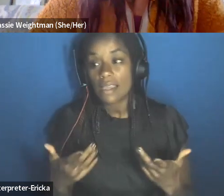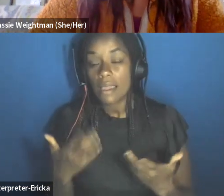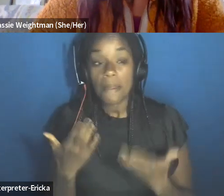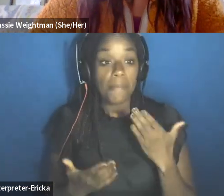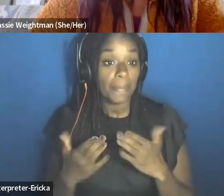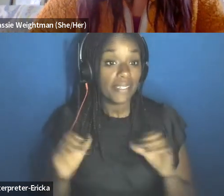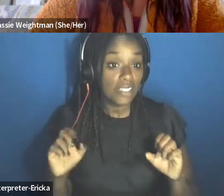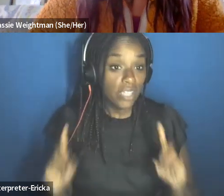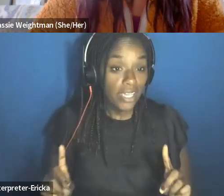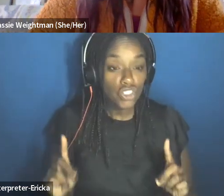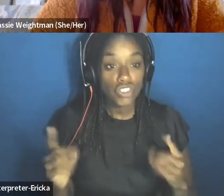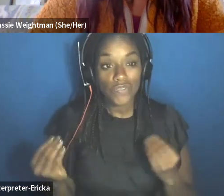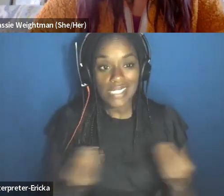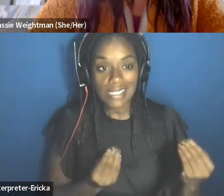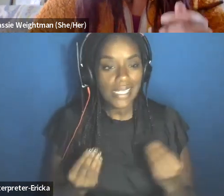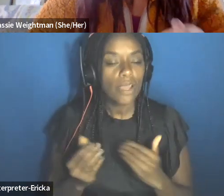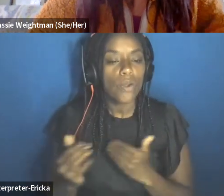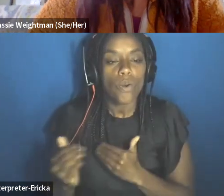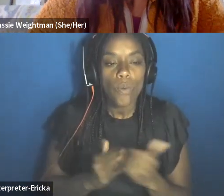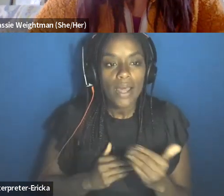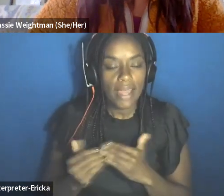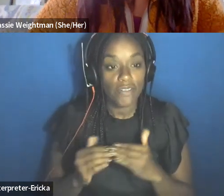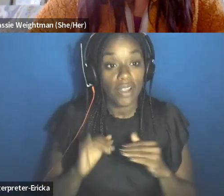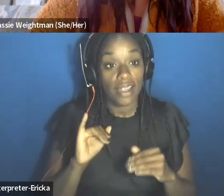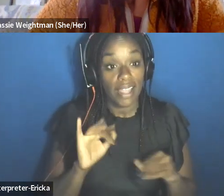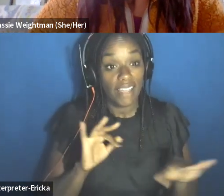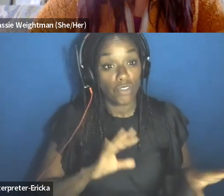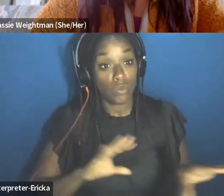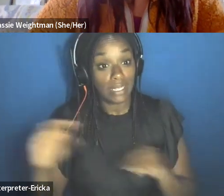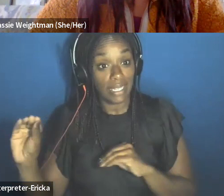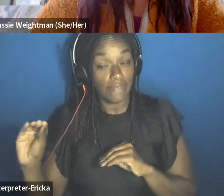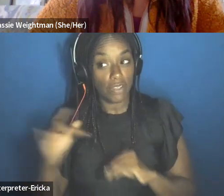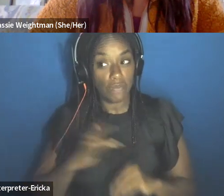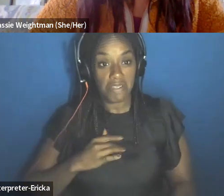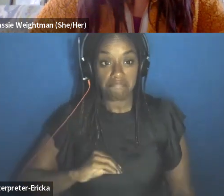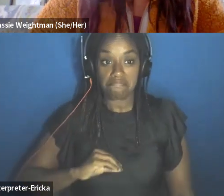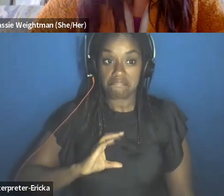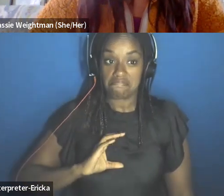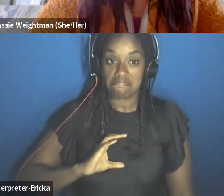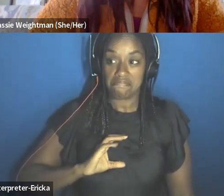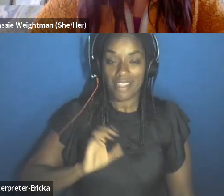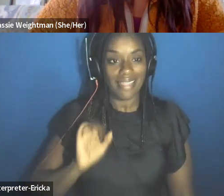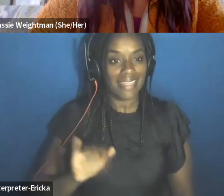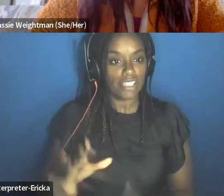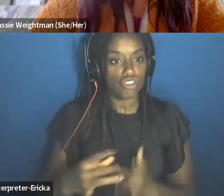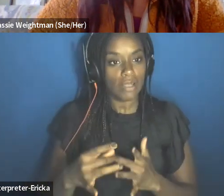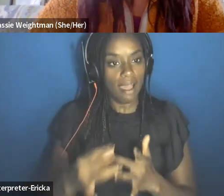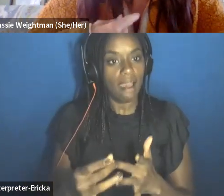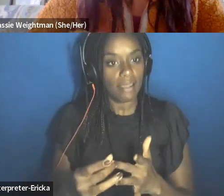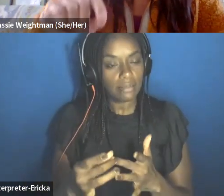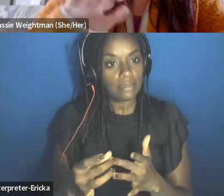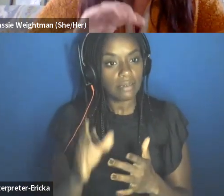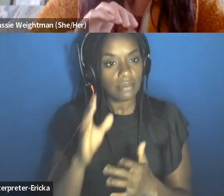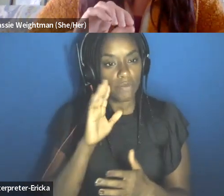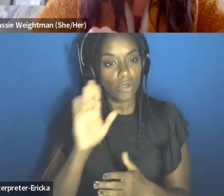stuff, whatever it is, if you leave that makes you feel good, that's your guiding light for what you want to do. For